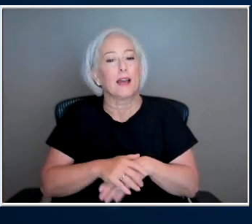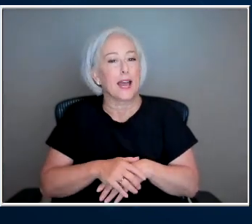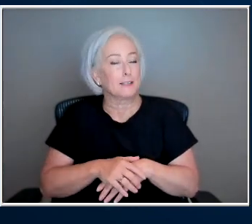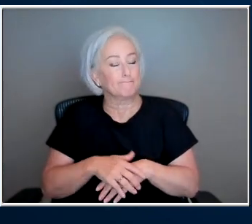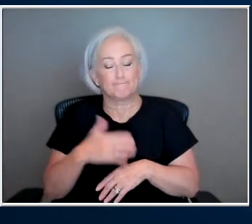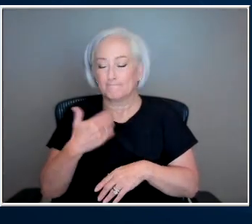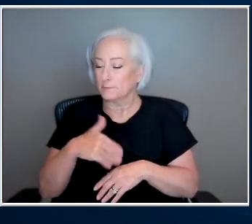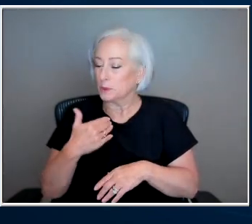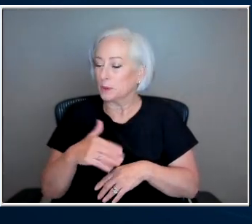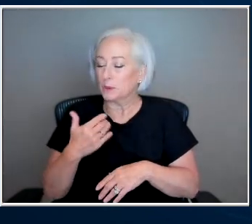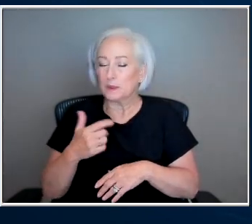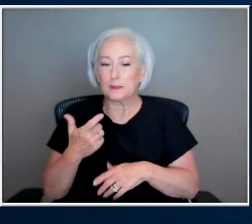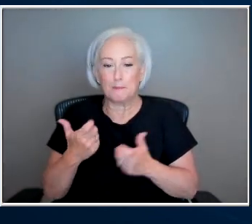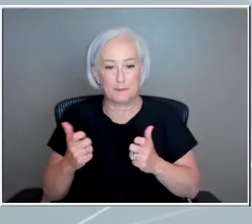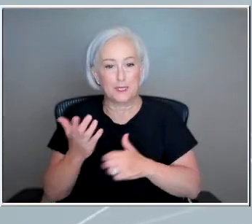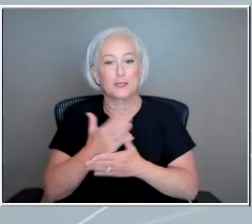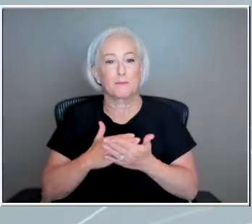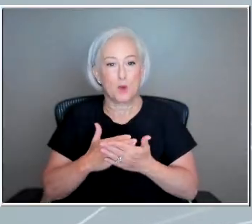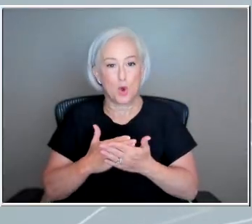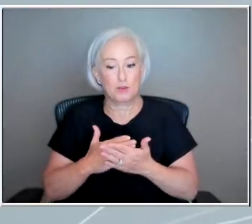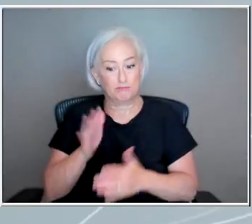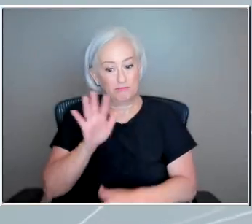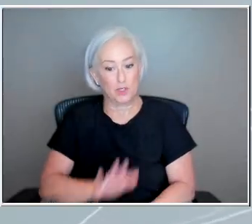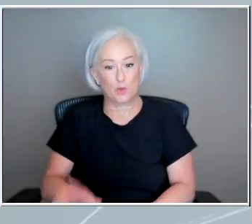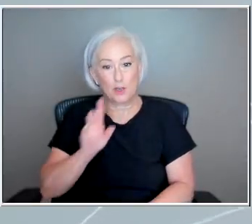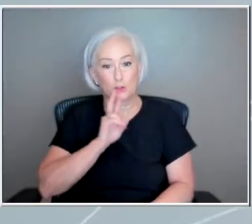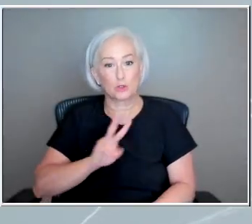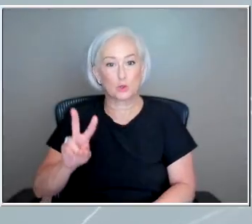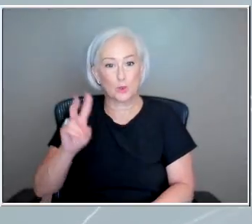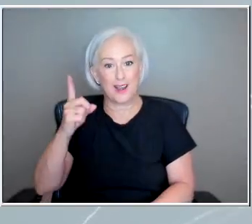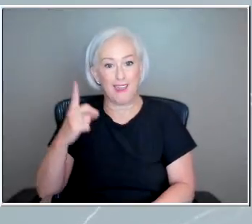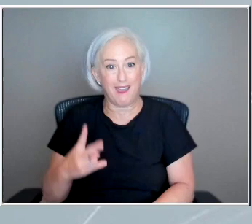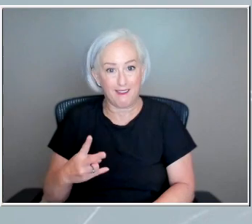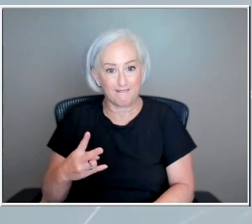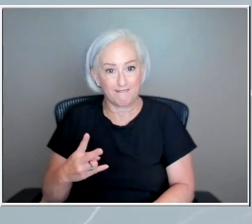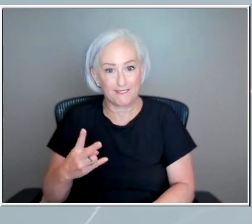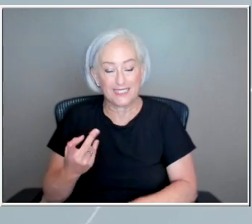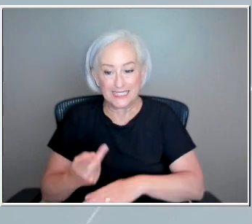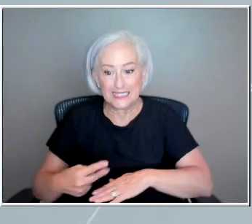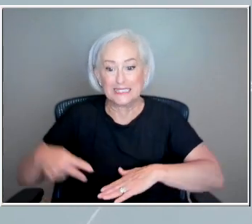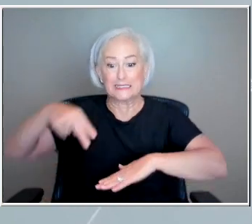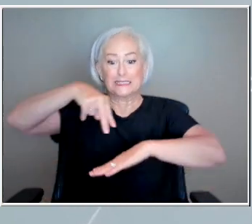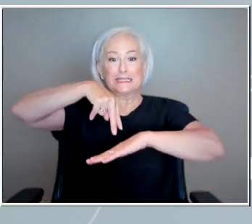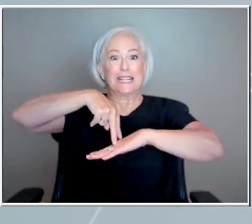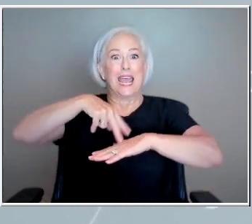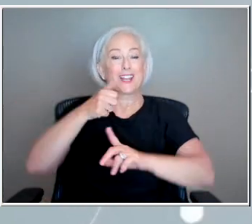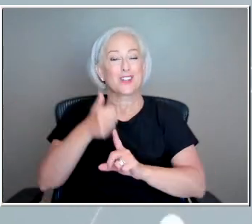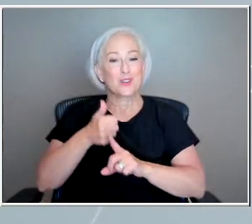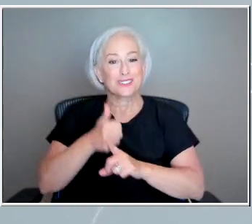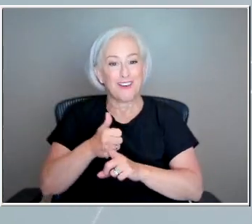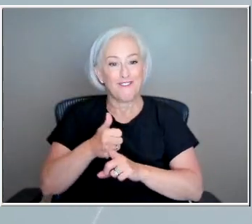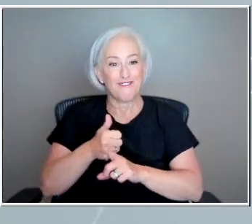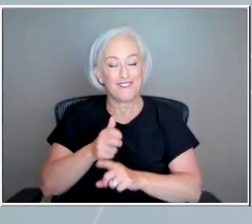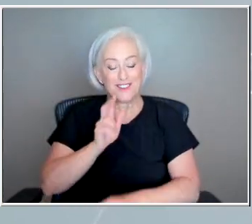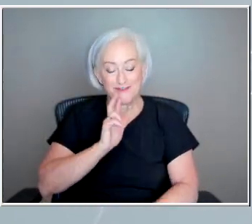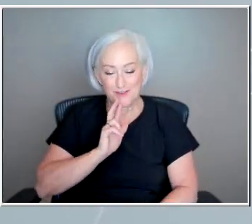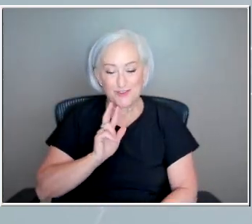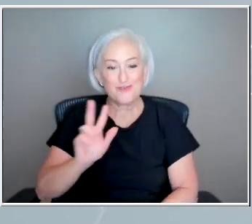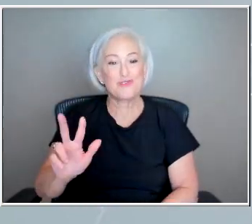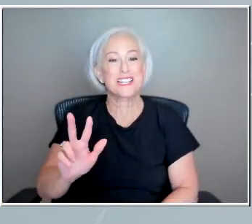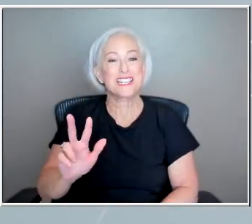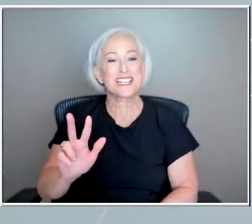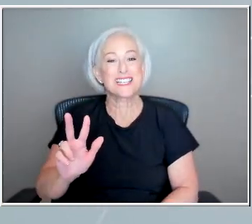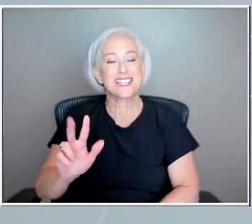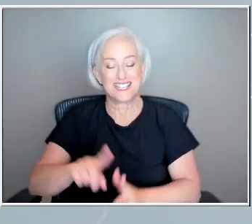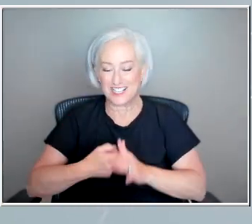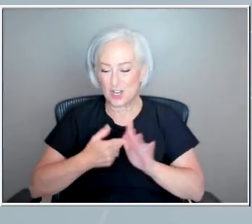age of 2.5, she was able to stand for the first time by herself. And then by 3, she was able to begin to walk